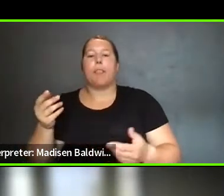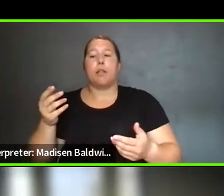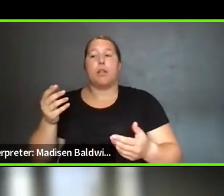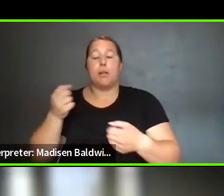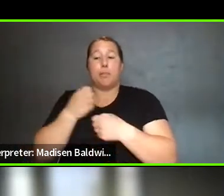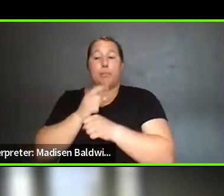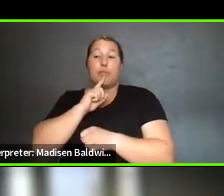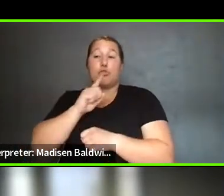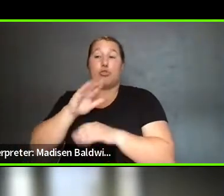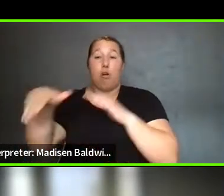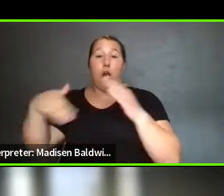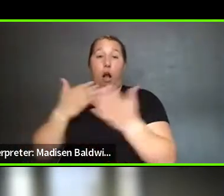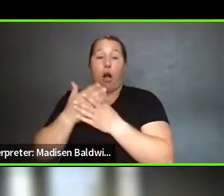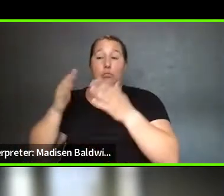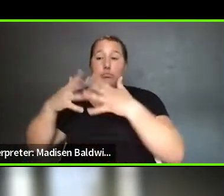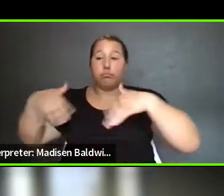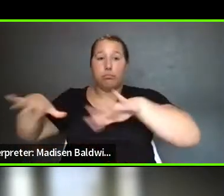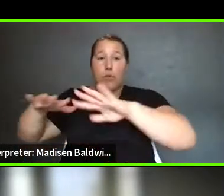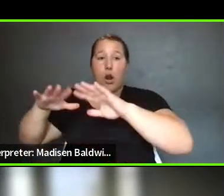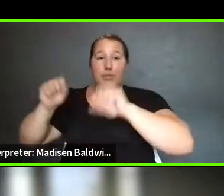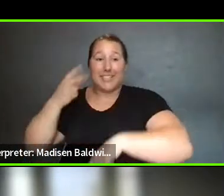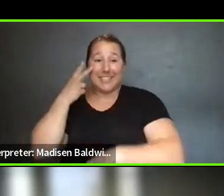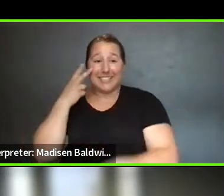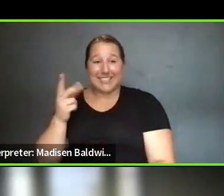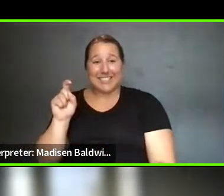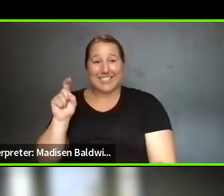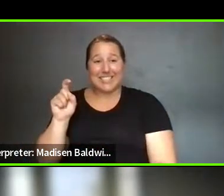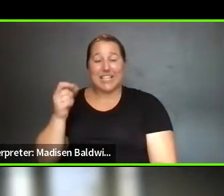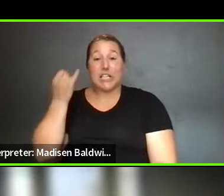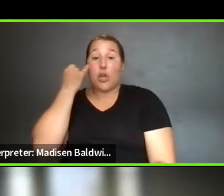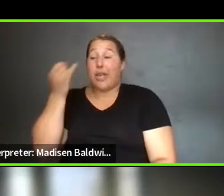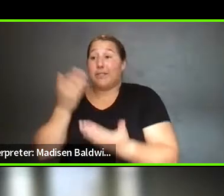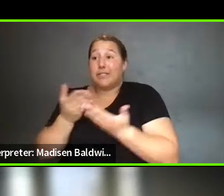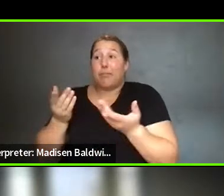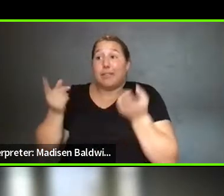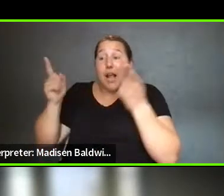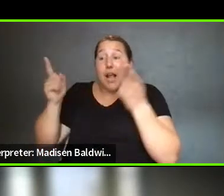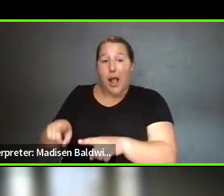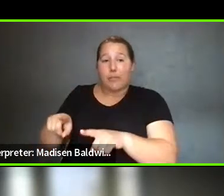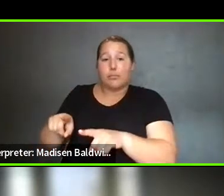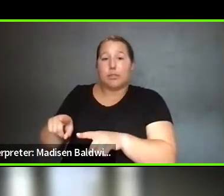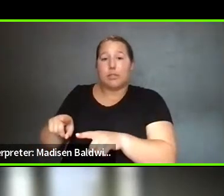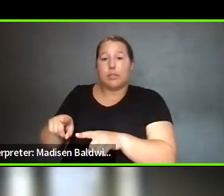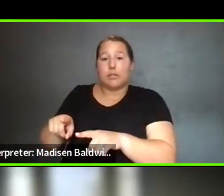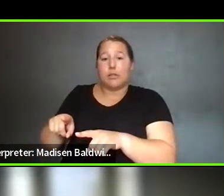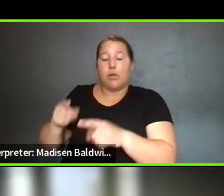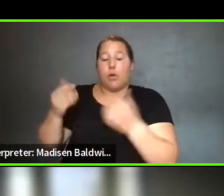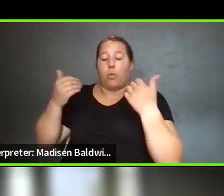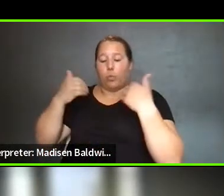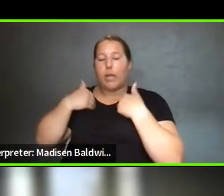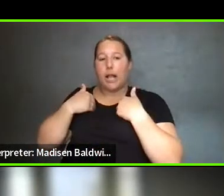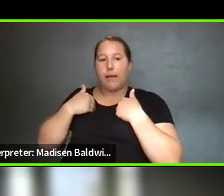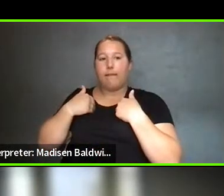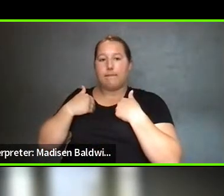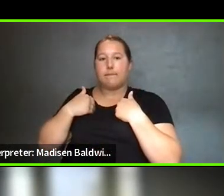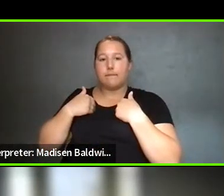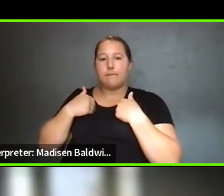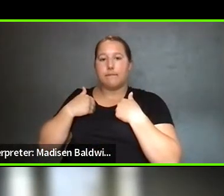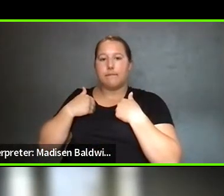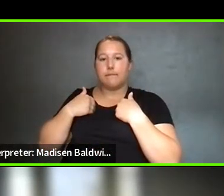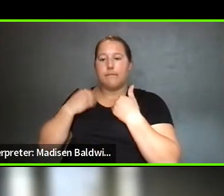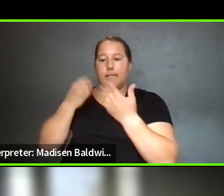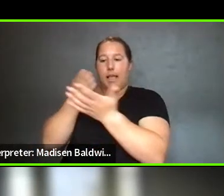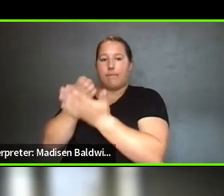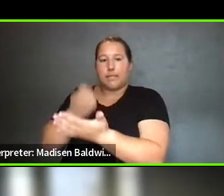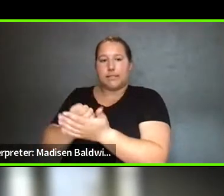property at the rec center to make sure that if something were to happen, we would have some form of evidence